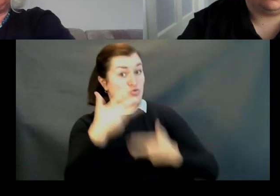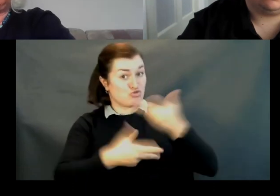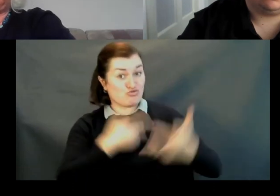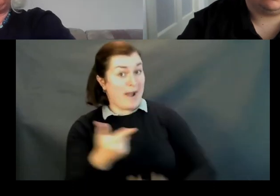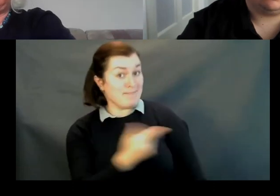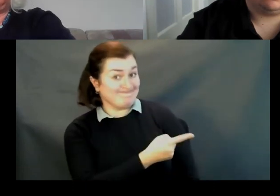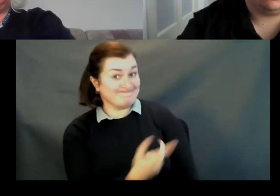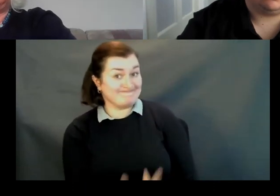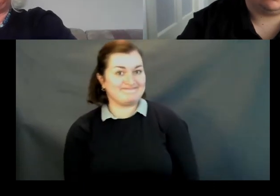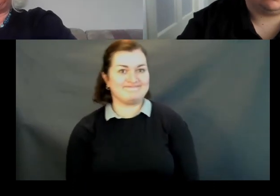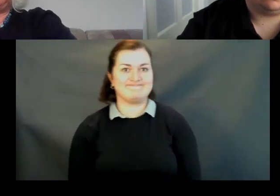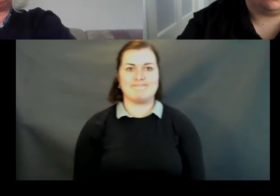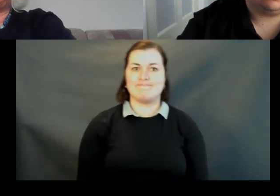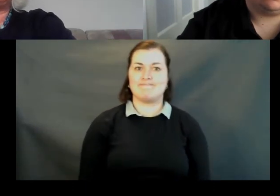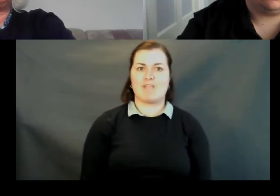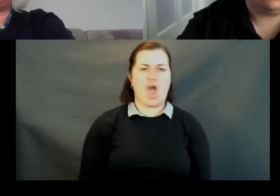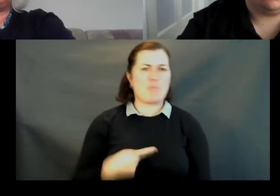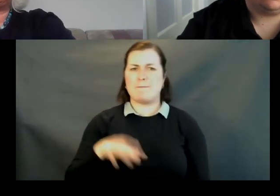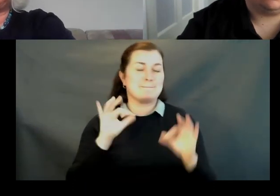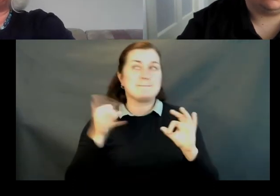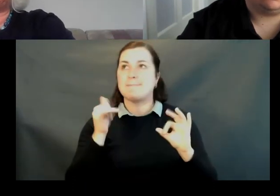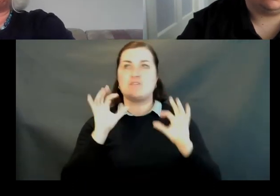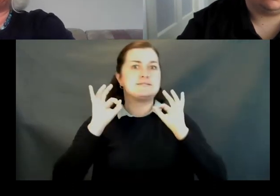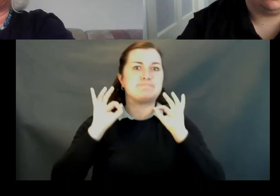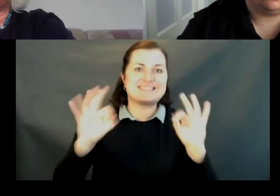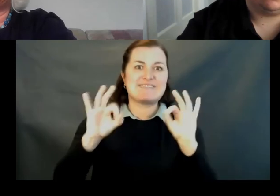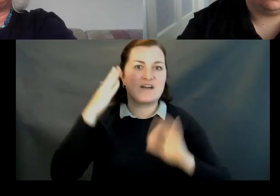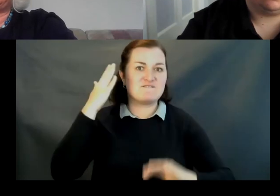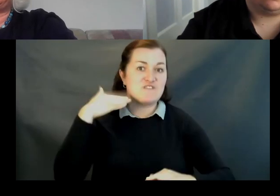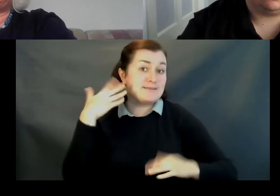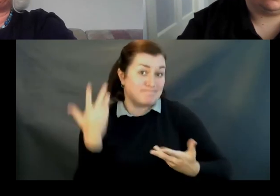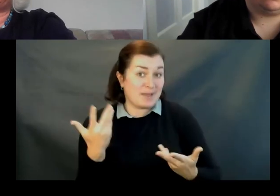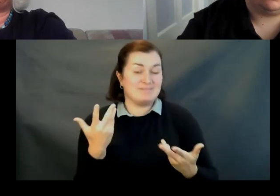by looking at somebody what kind of race, what race they come from.